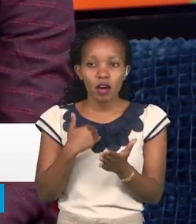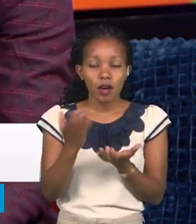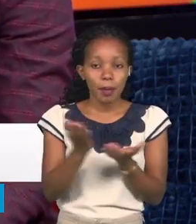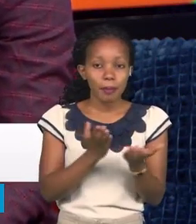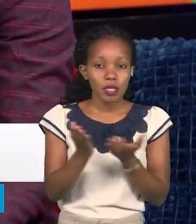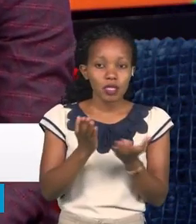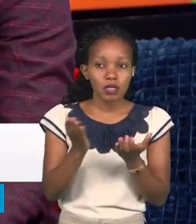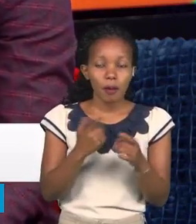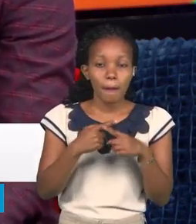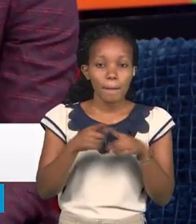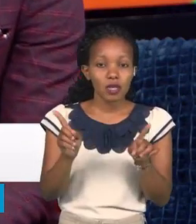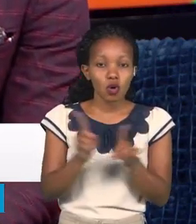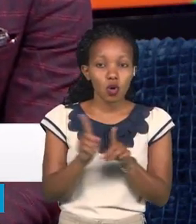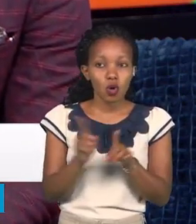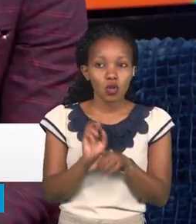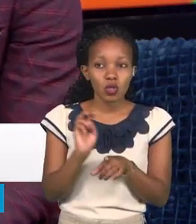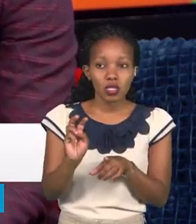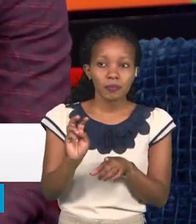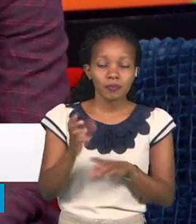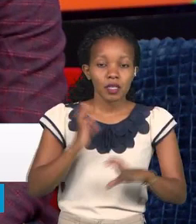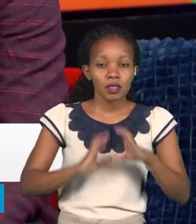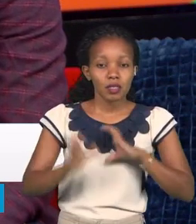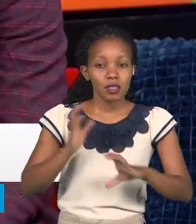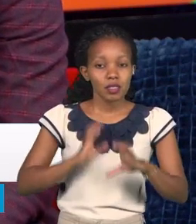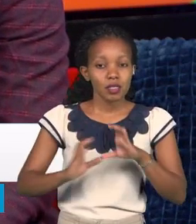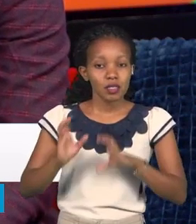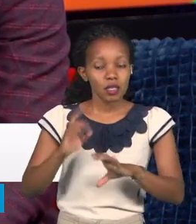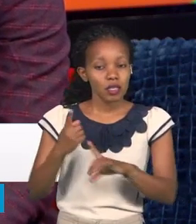aspect, but look also at the healthcare of its citizens.